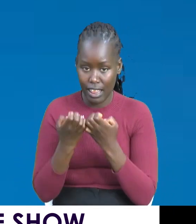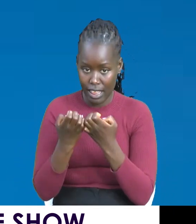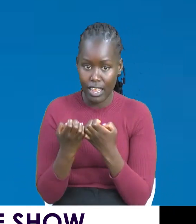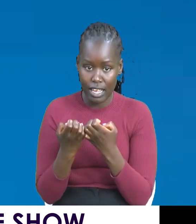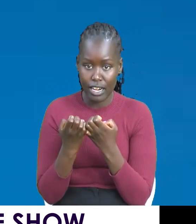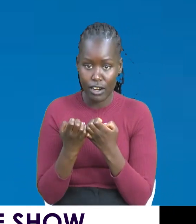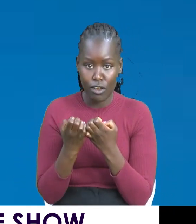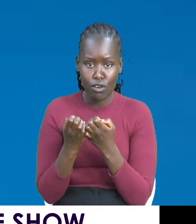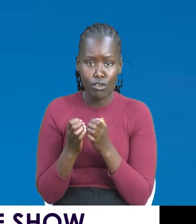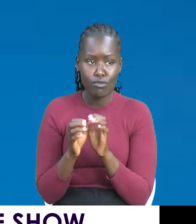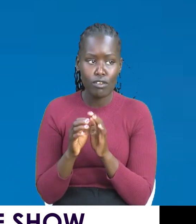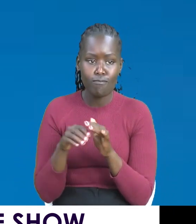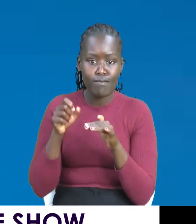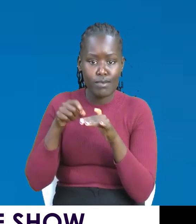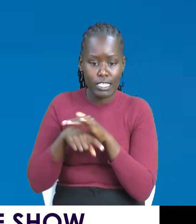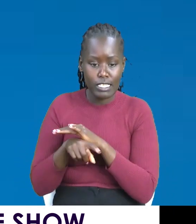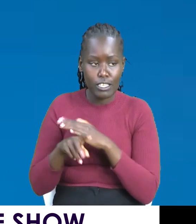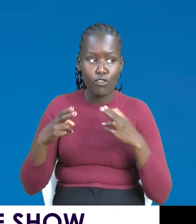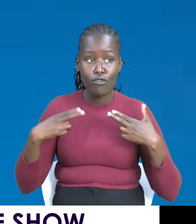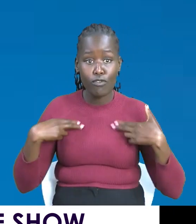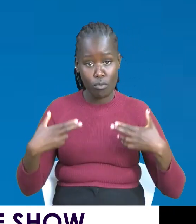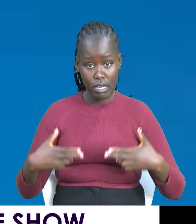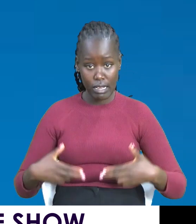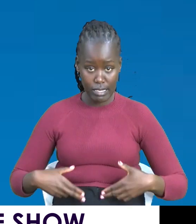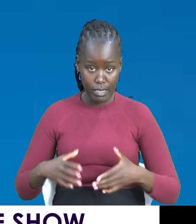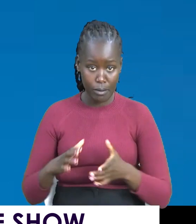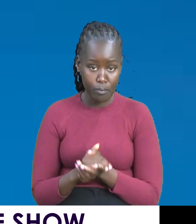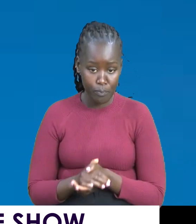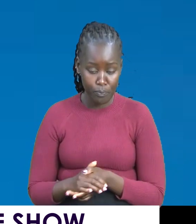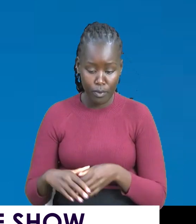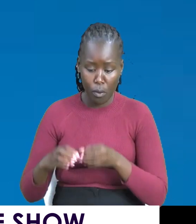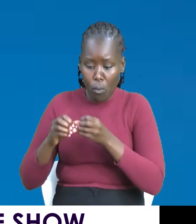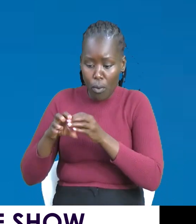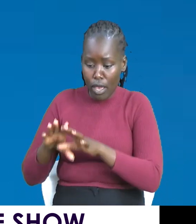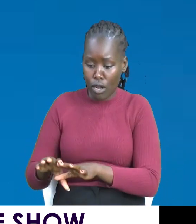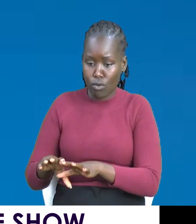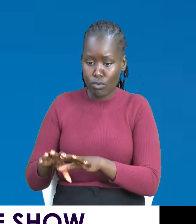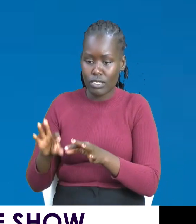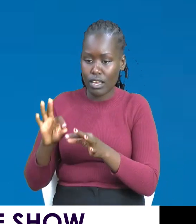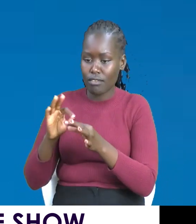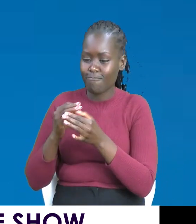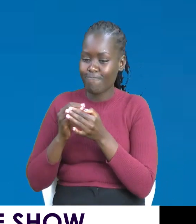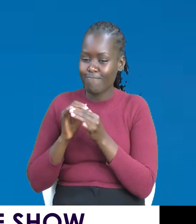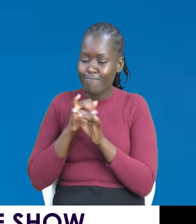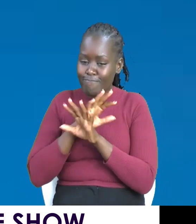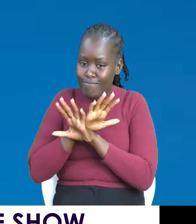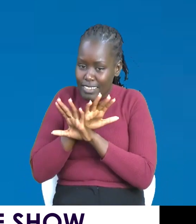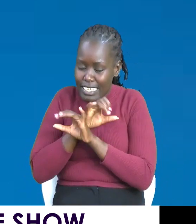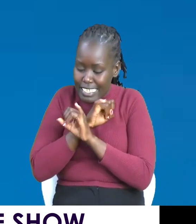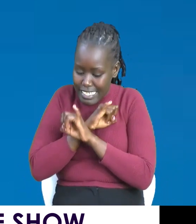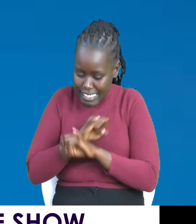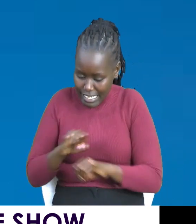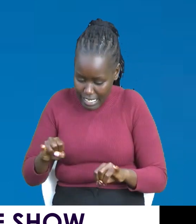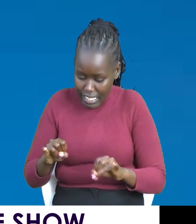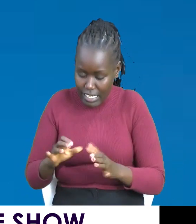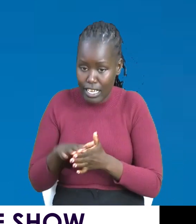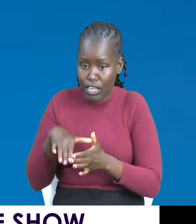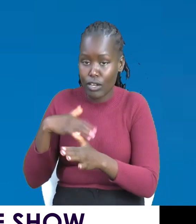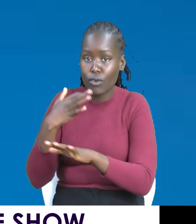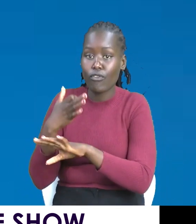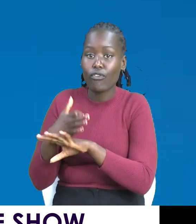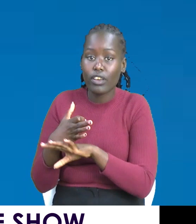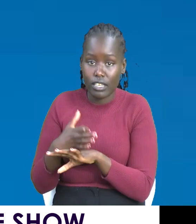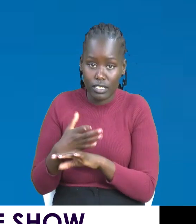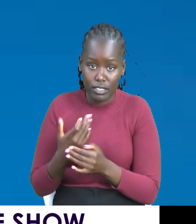the pure seed of humanity. We are losing purity. We are getting into